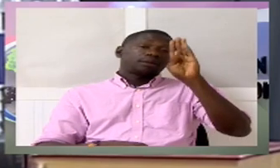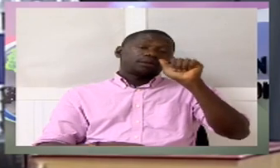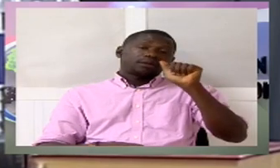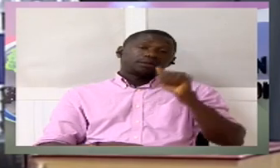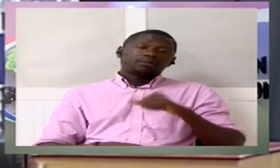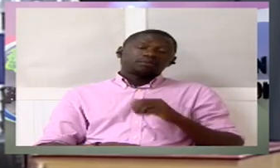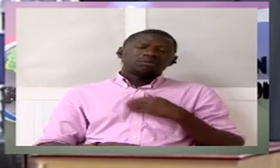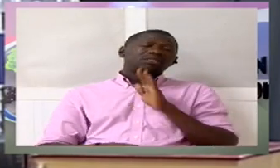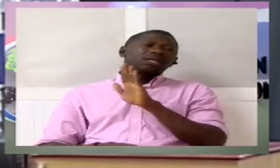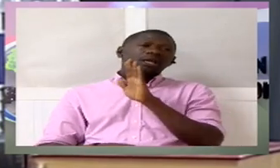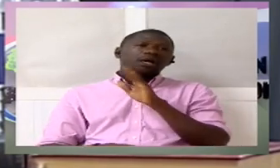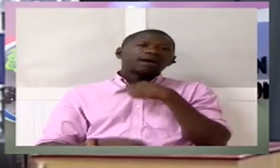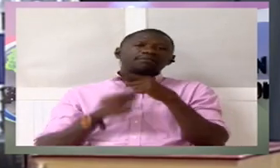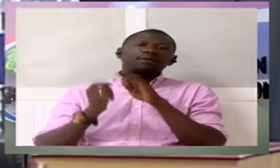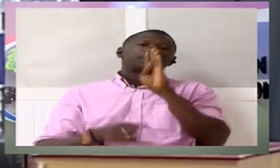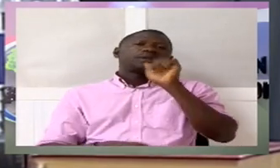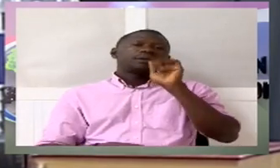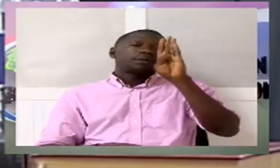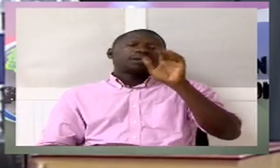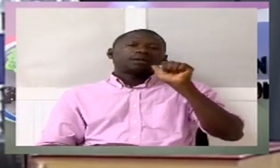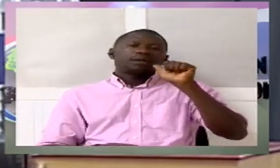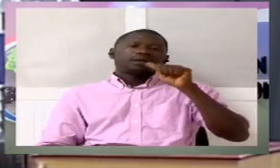on the telephone. Baba called me on the telephone.